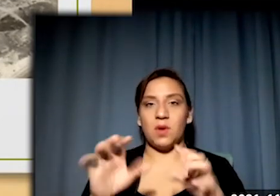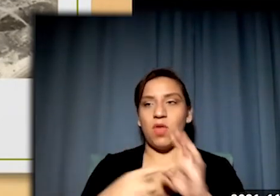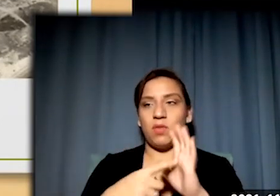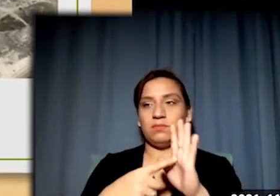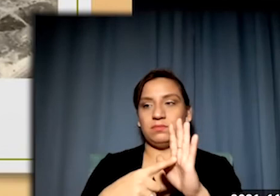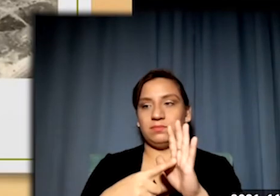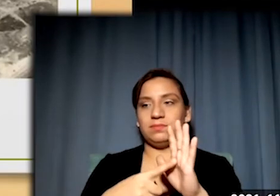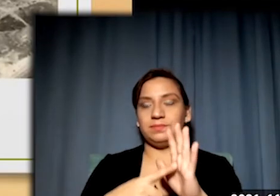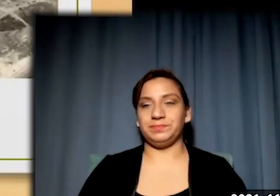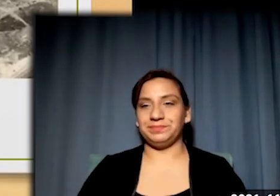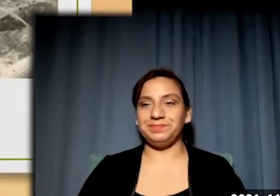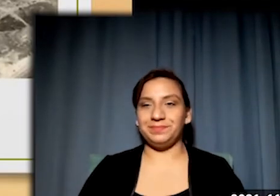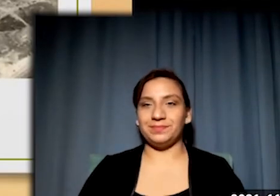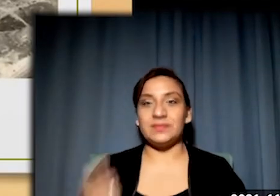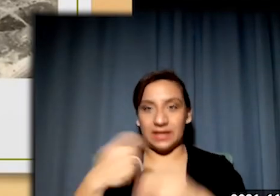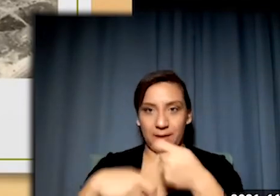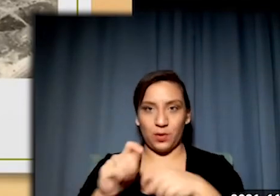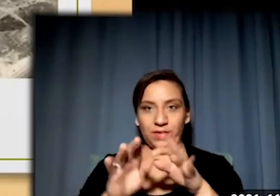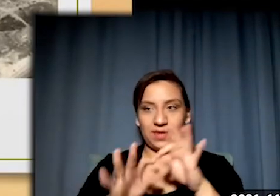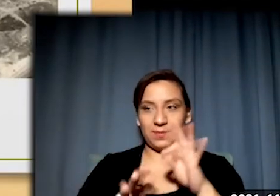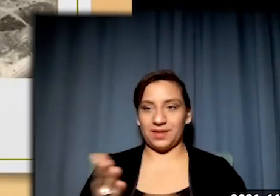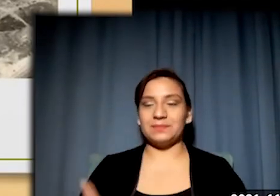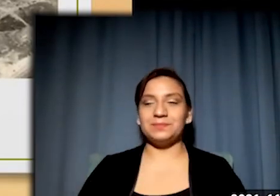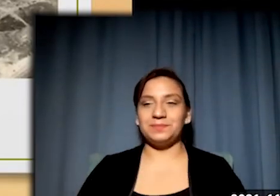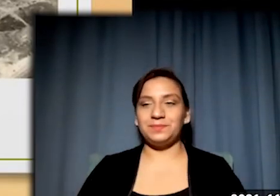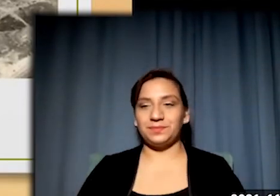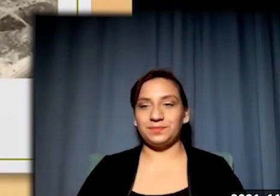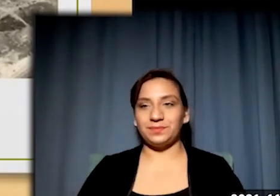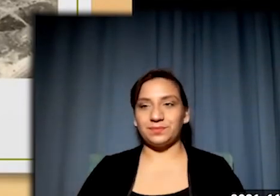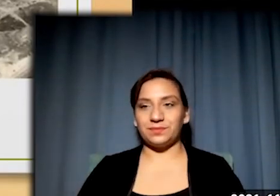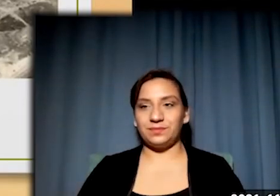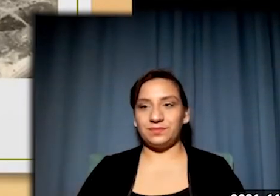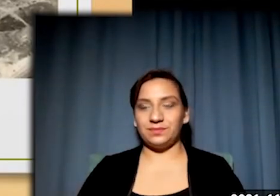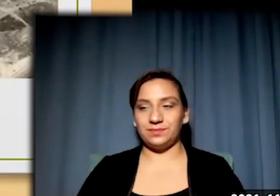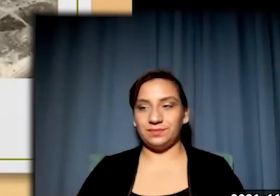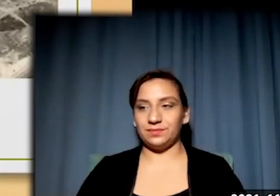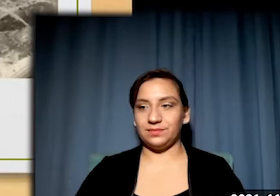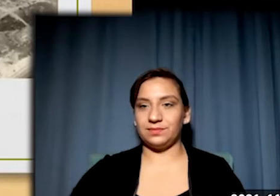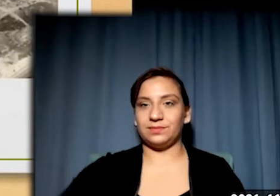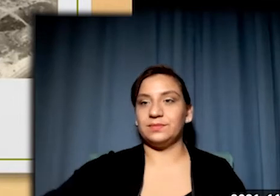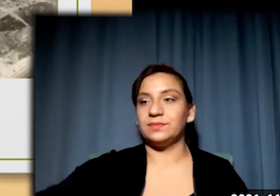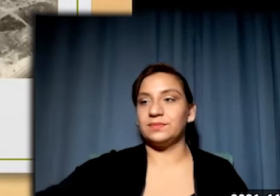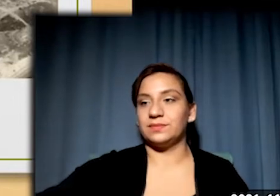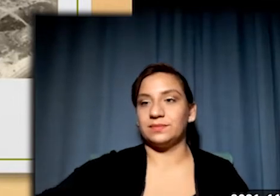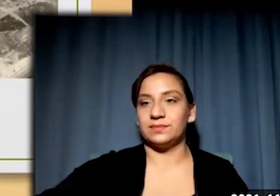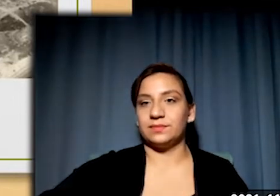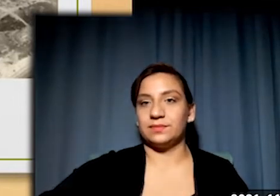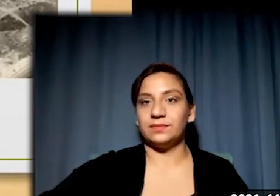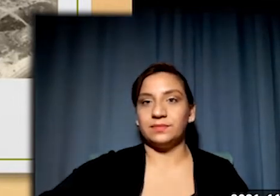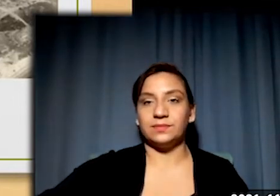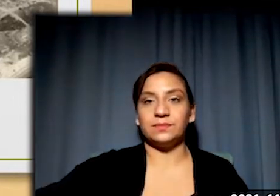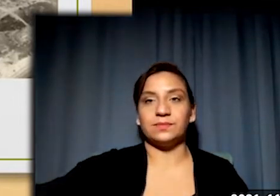Rico Coordinator, who will be speaking about the publication La Ciudad en el Tiempo, Cinco Siglos de